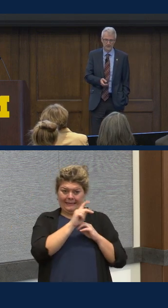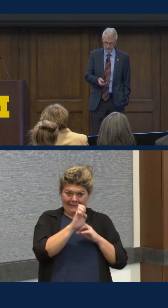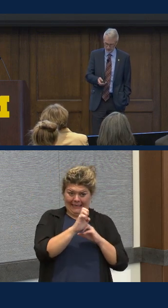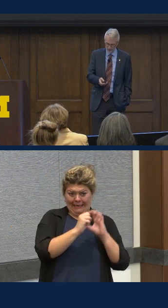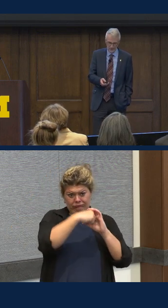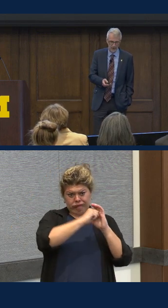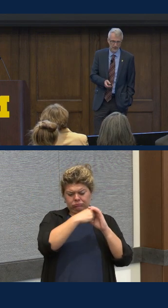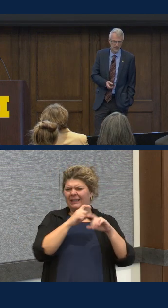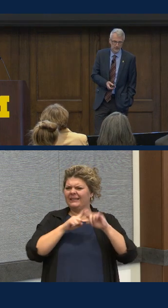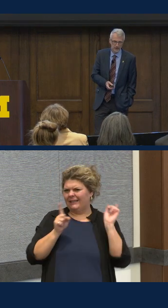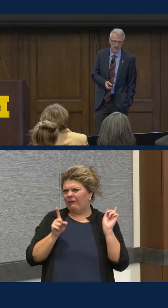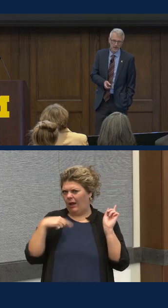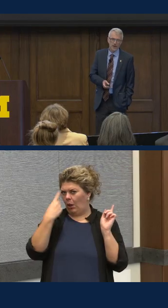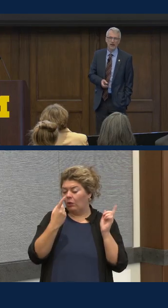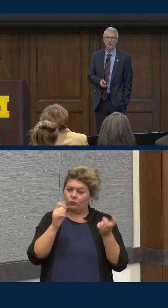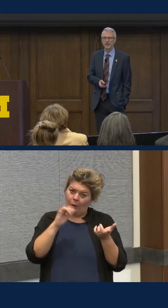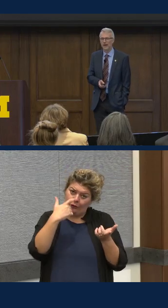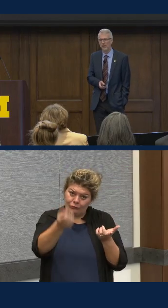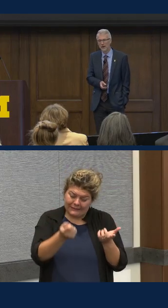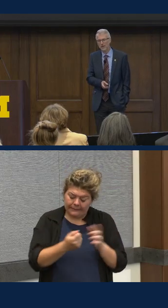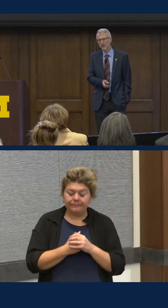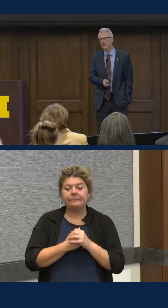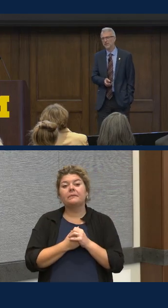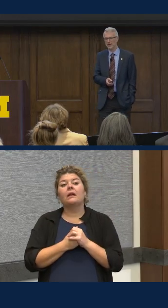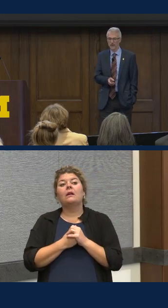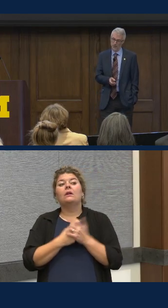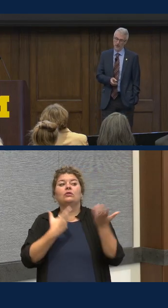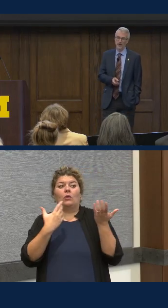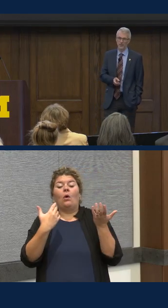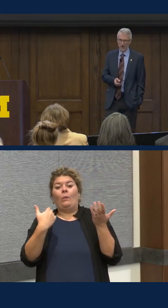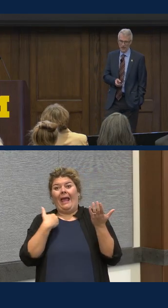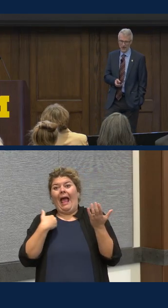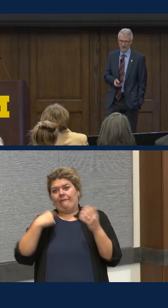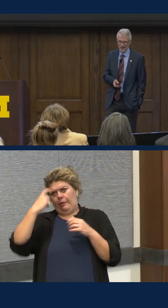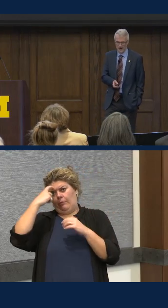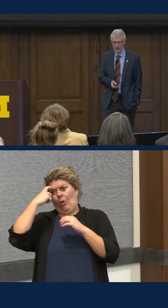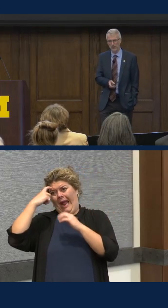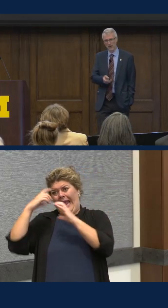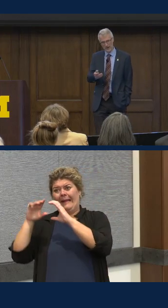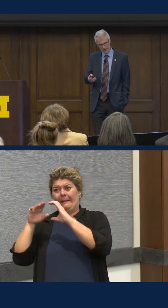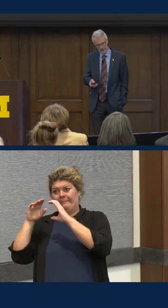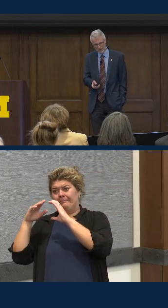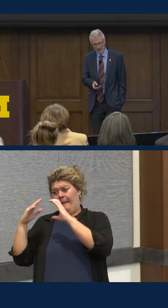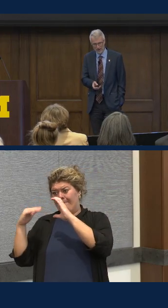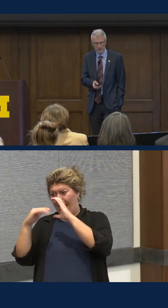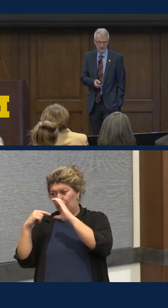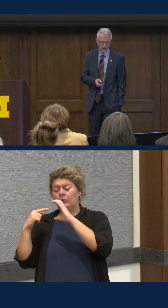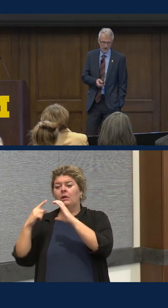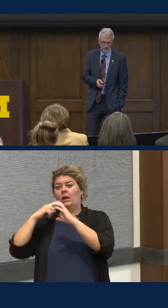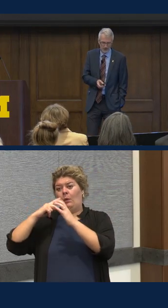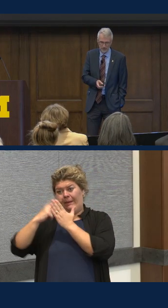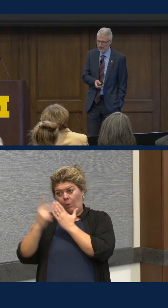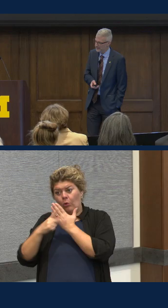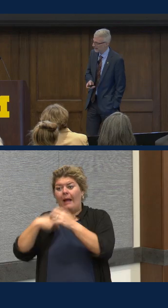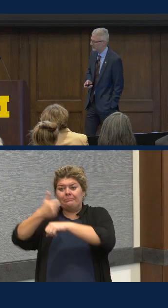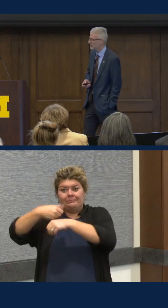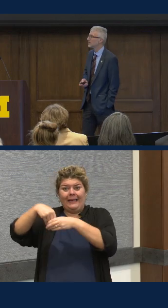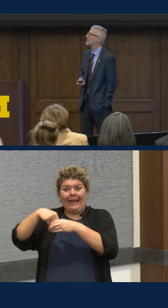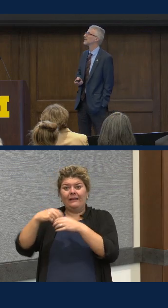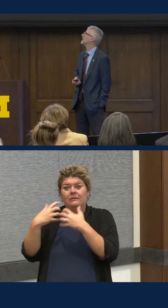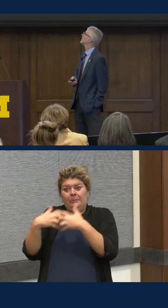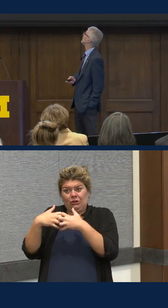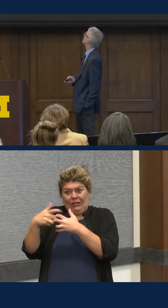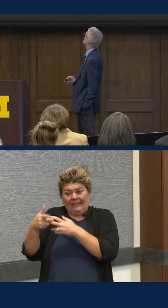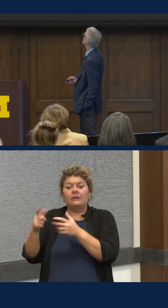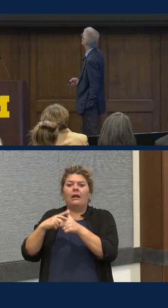each other. So that's kind of interesting. And we take one of those, the brain pattern there, we program it in the scanner prospectively, and we actually have some